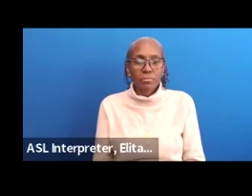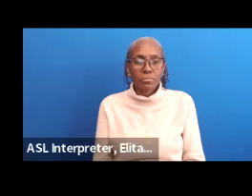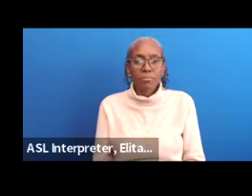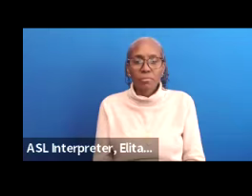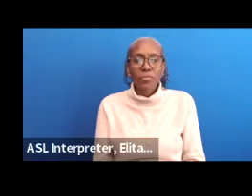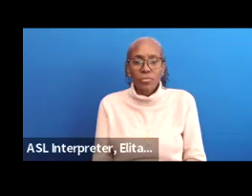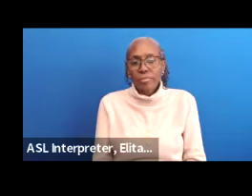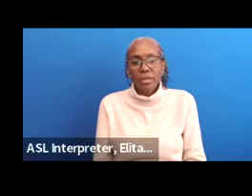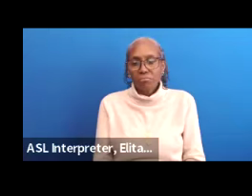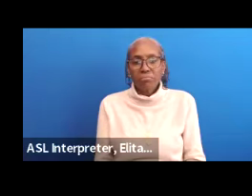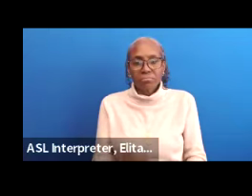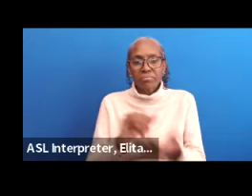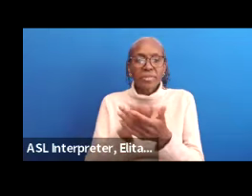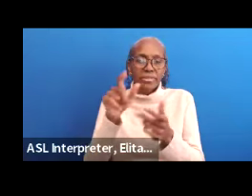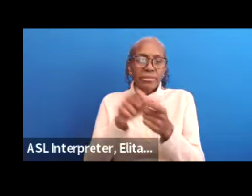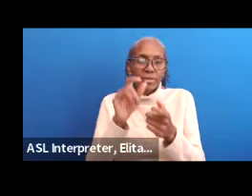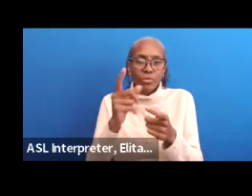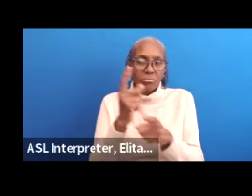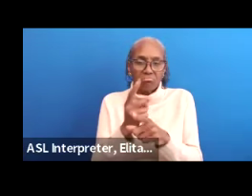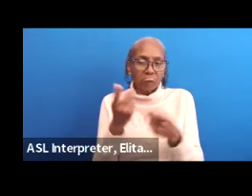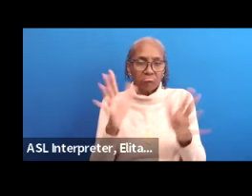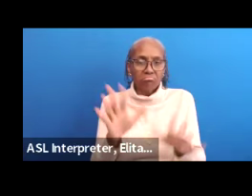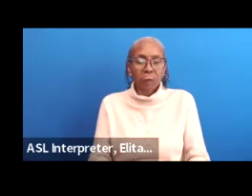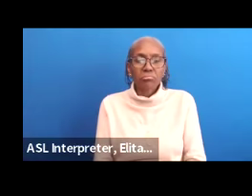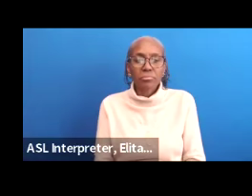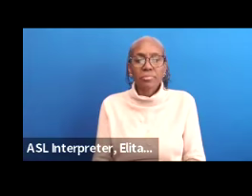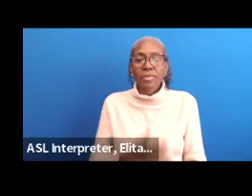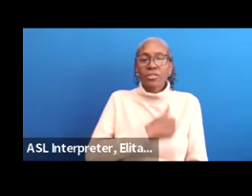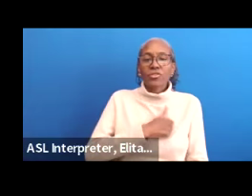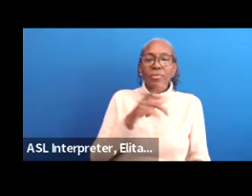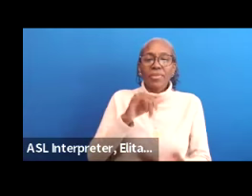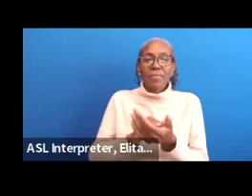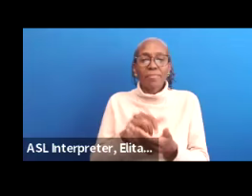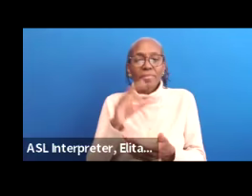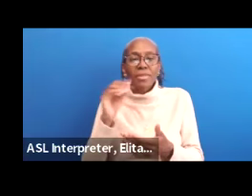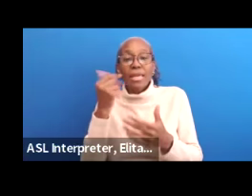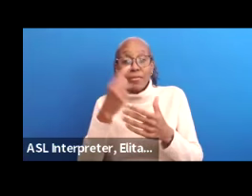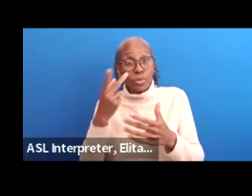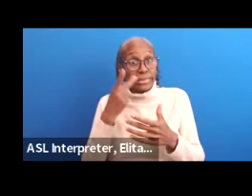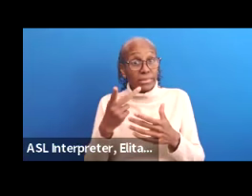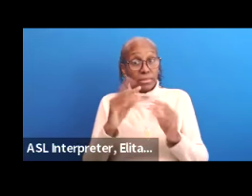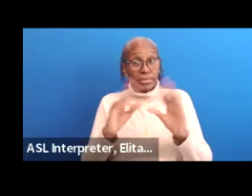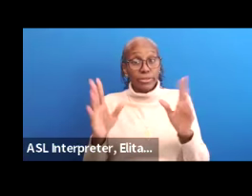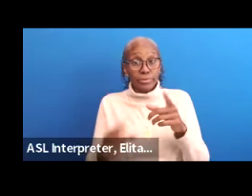yeah, just yeah, exactly. Okay. Sorry about this. So everyone can see that.